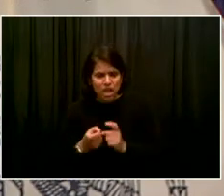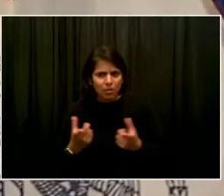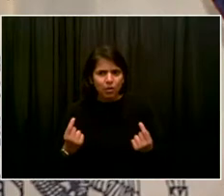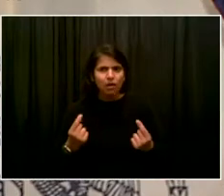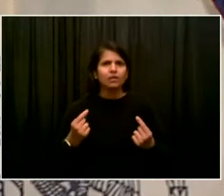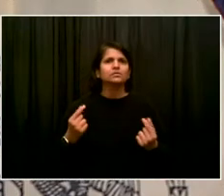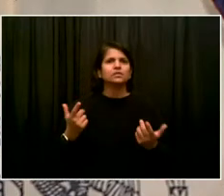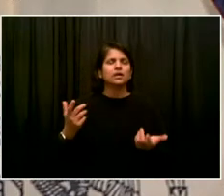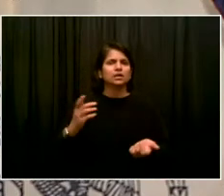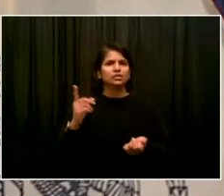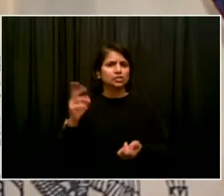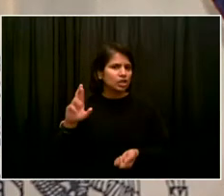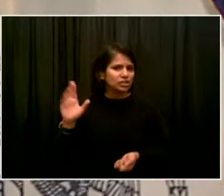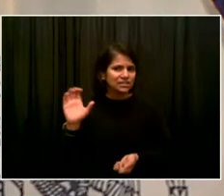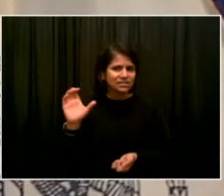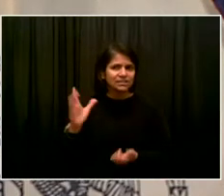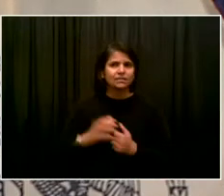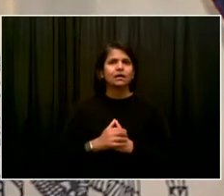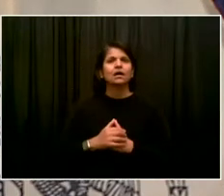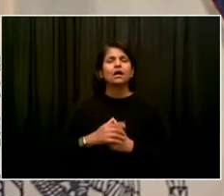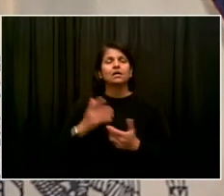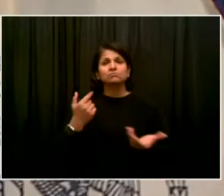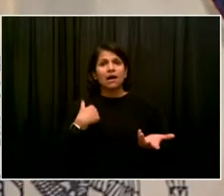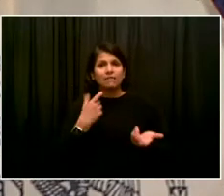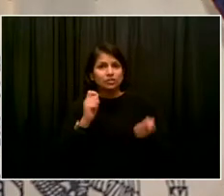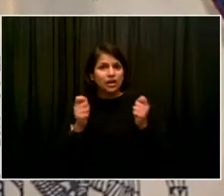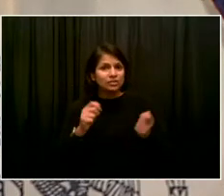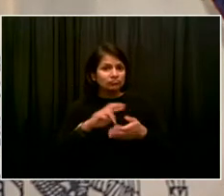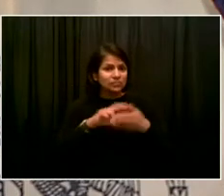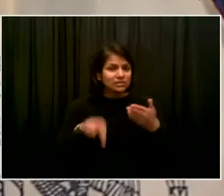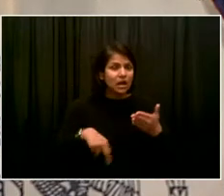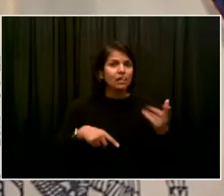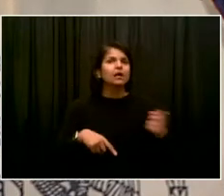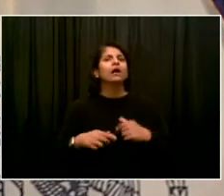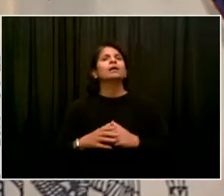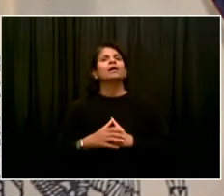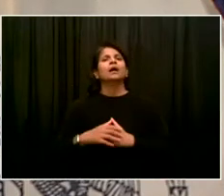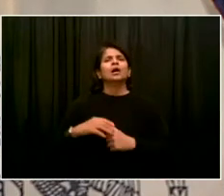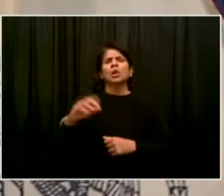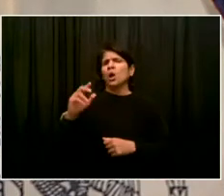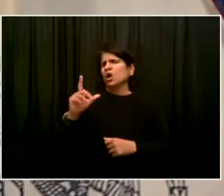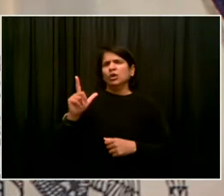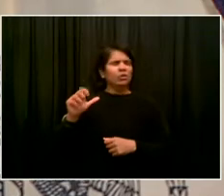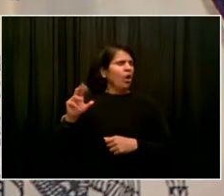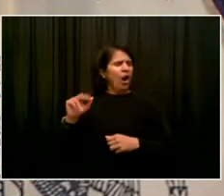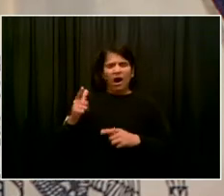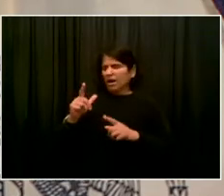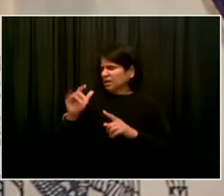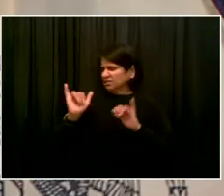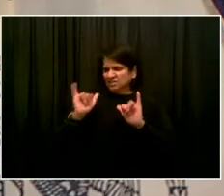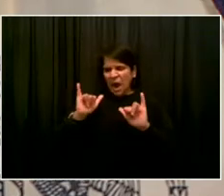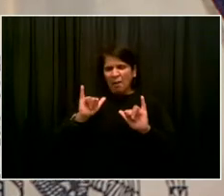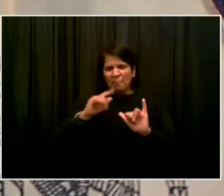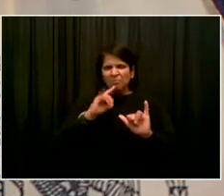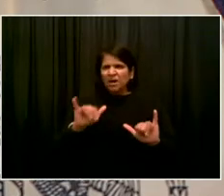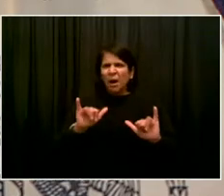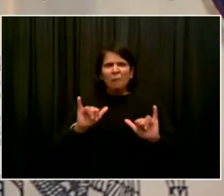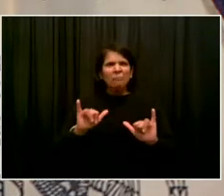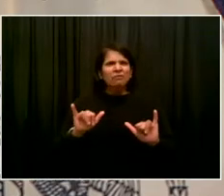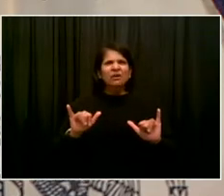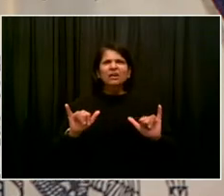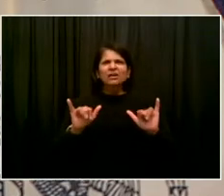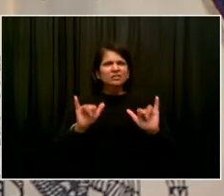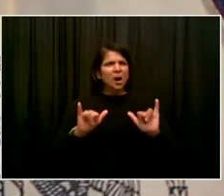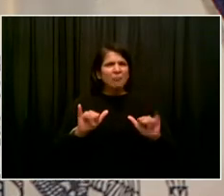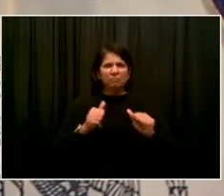Dr. Choksi, Dr. Long? No differences, sir. No difference. We're doubling our current surveillance program. Same approach across all